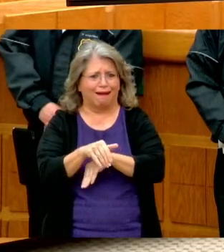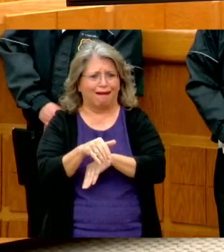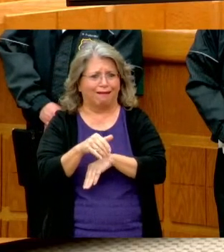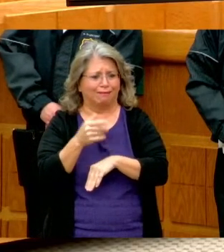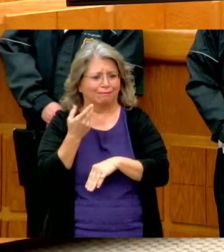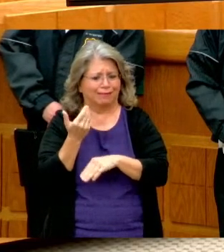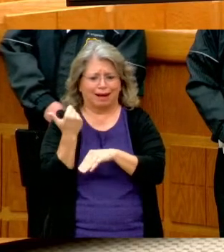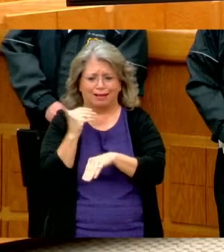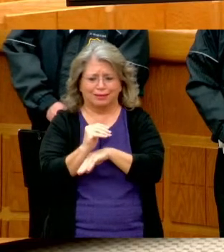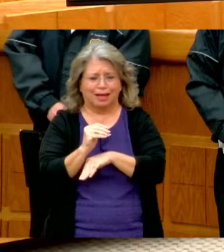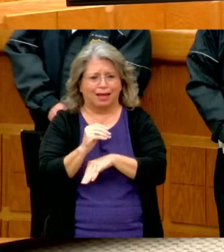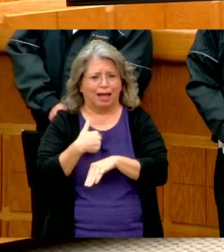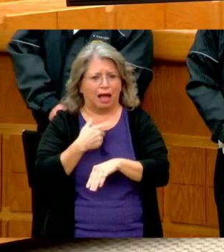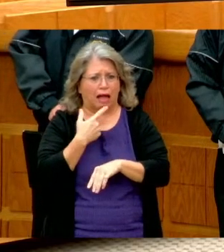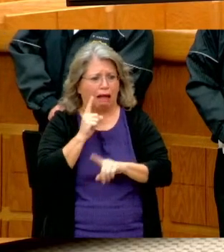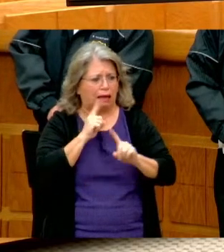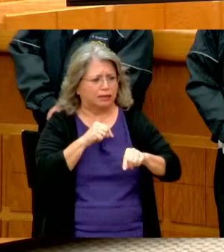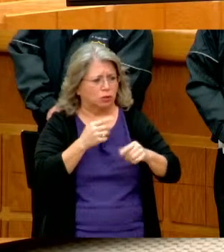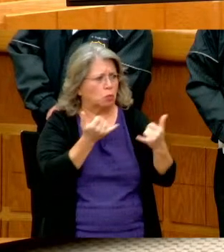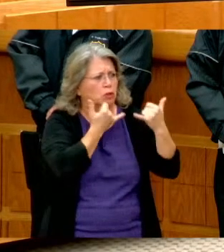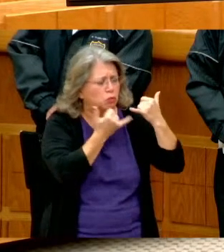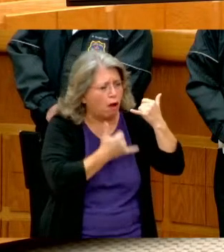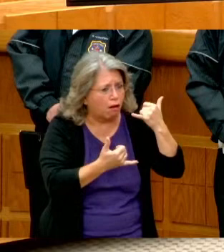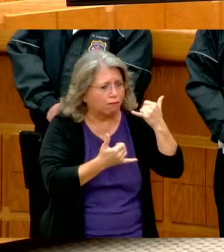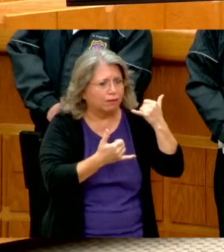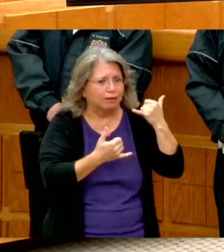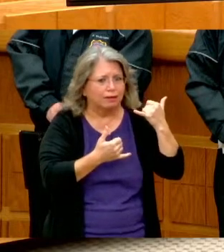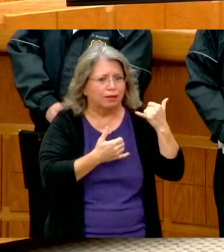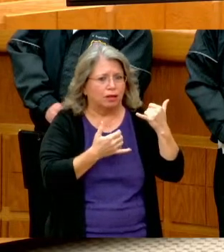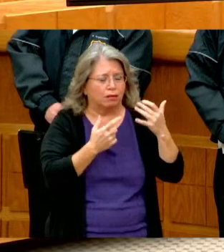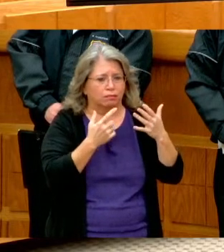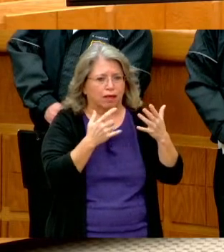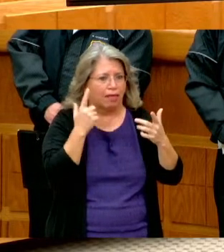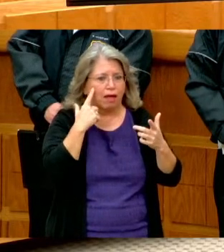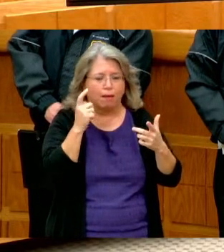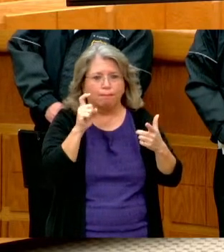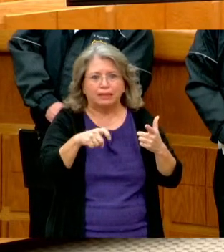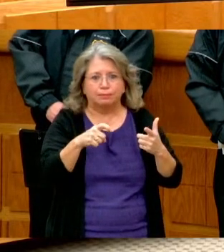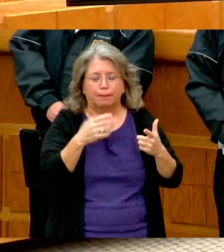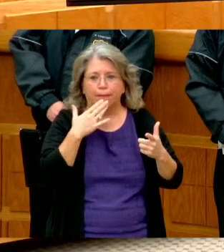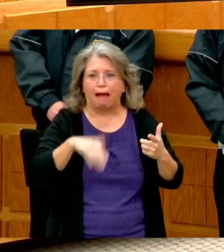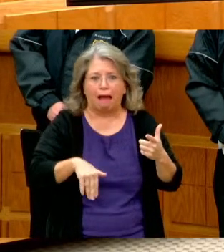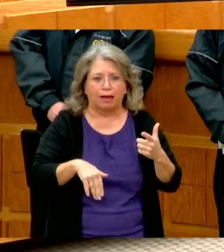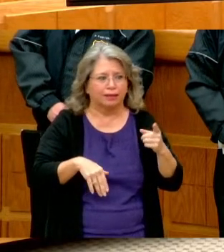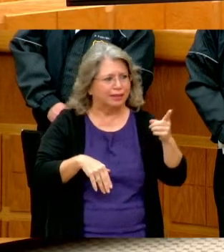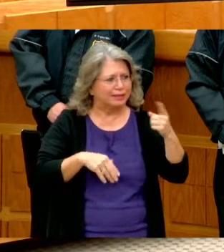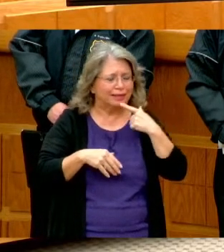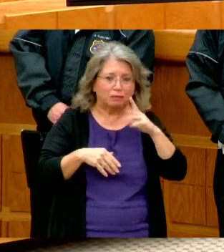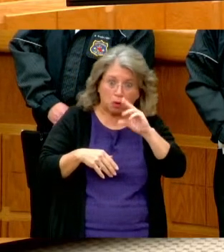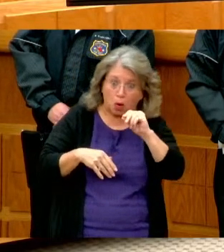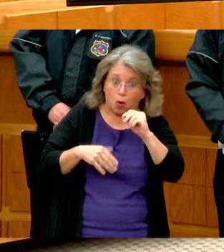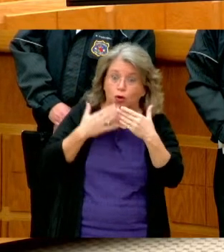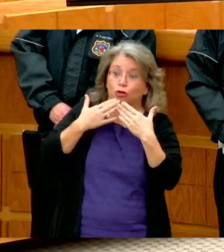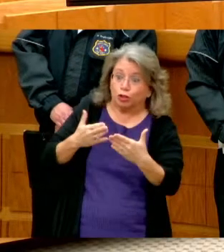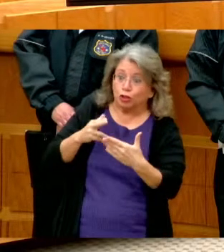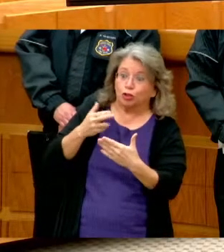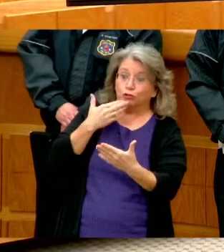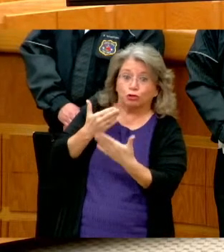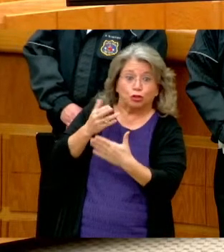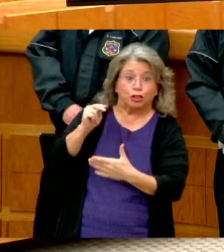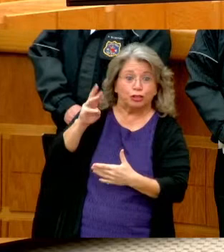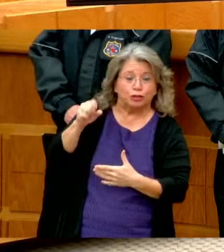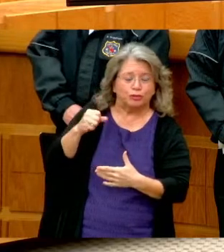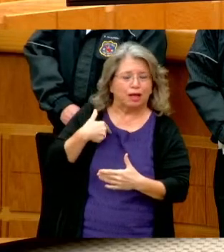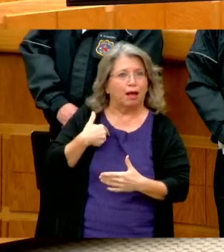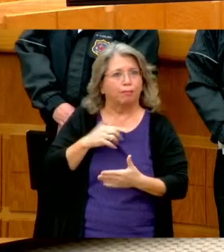happened? What's bad? He said, hey, it's good news. We've gotten so accustomed to a phone call in the evening being